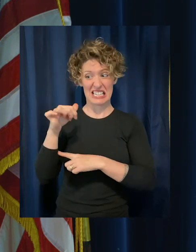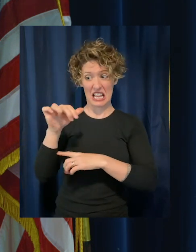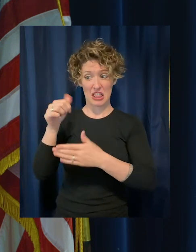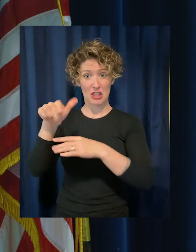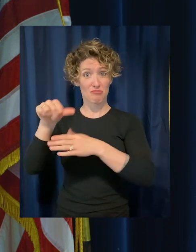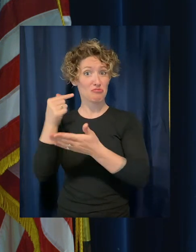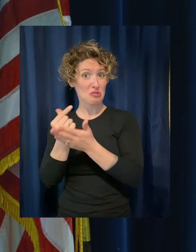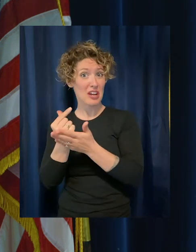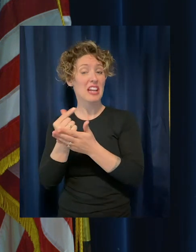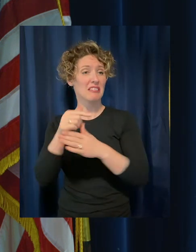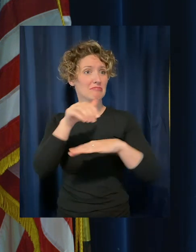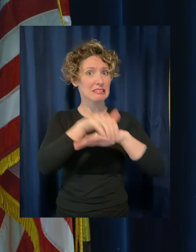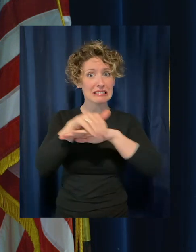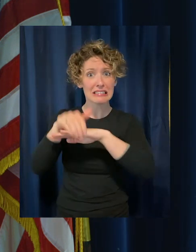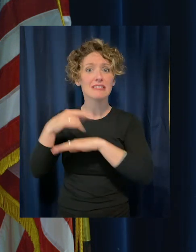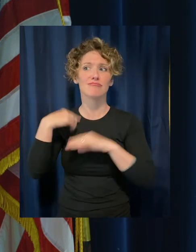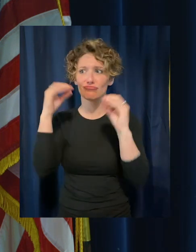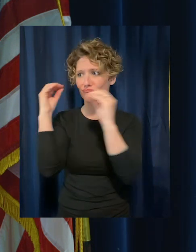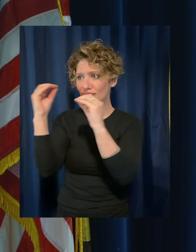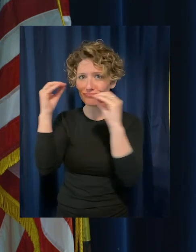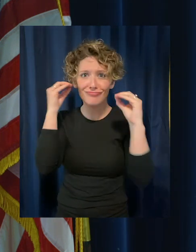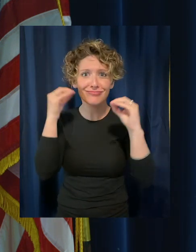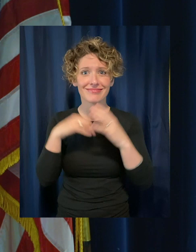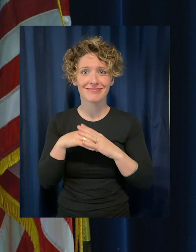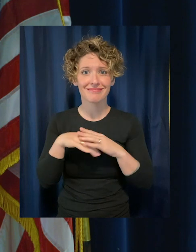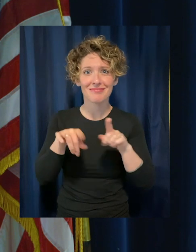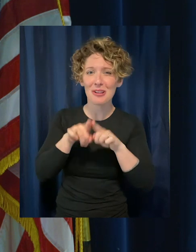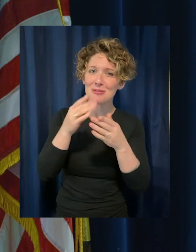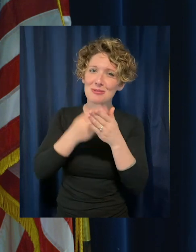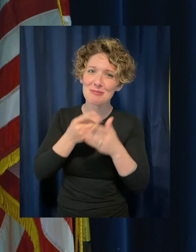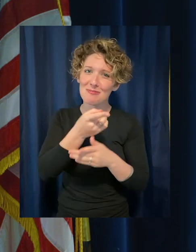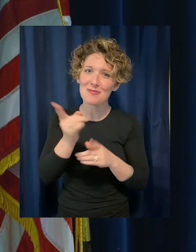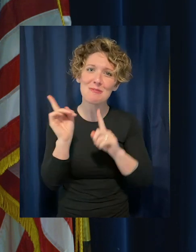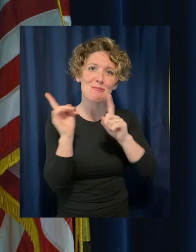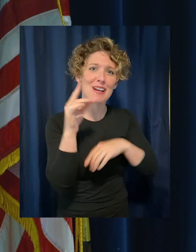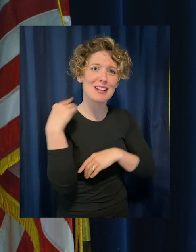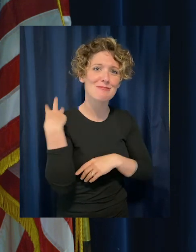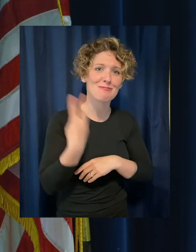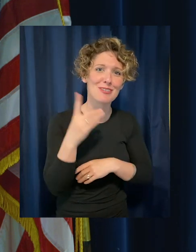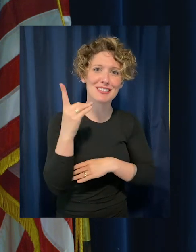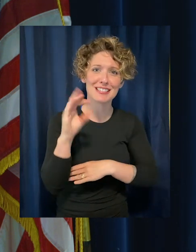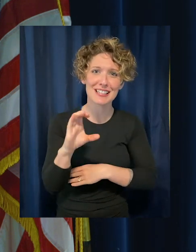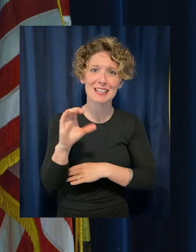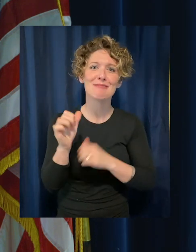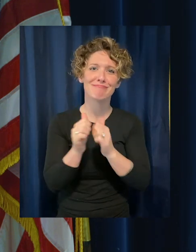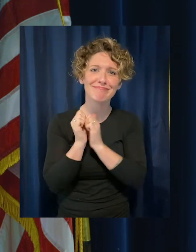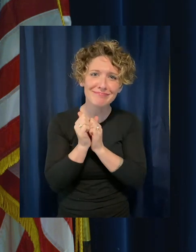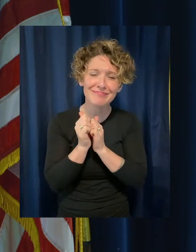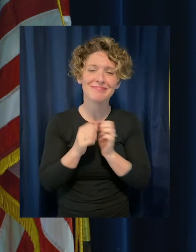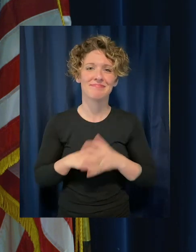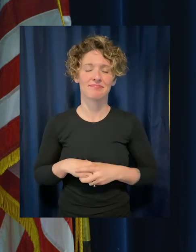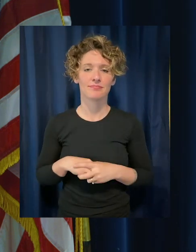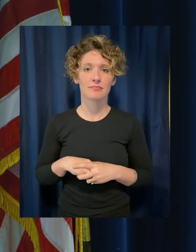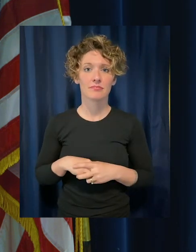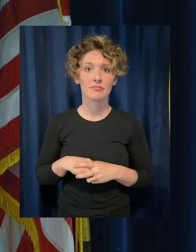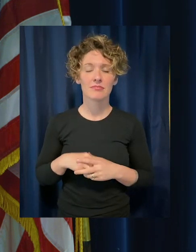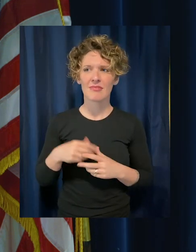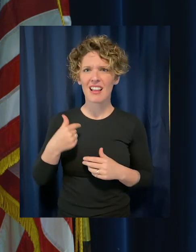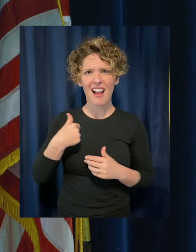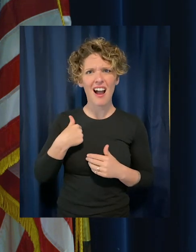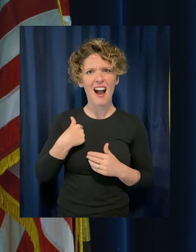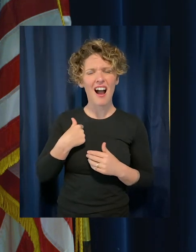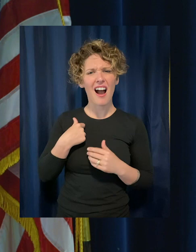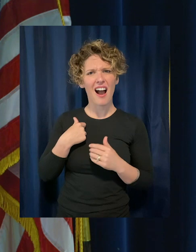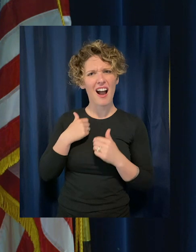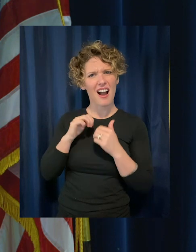lucky ones who went to the close-up trip in Washington, D.C. with me. I got to know you by reading your journals, and